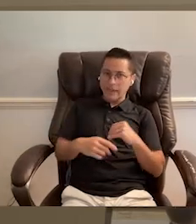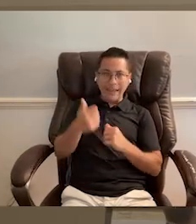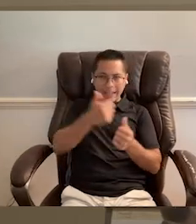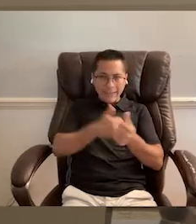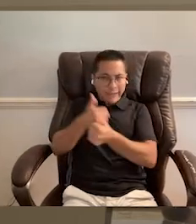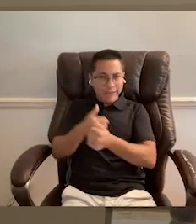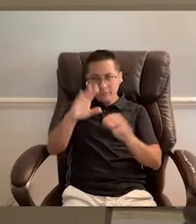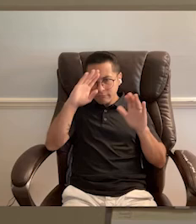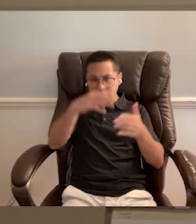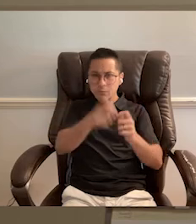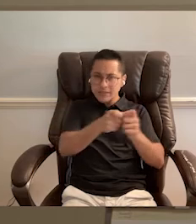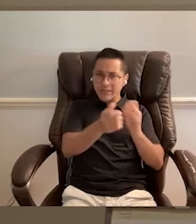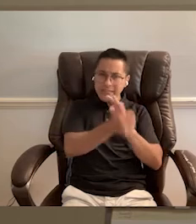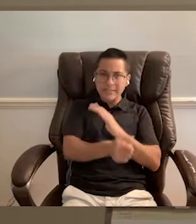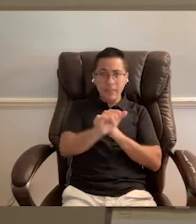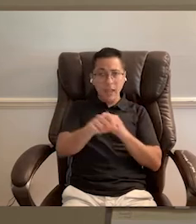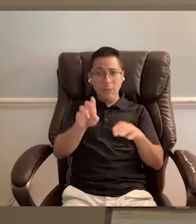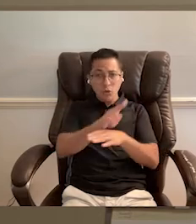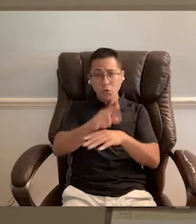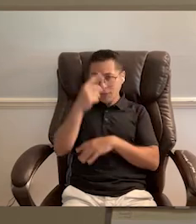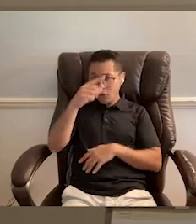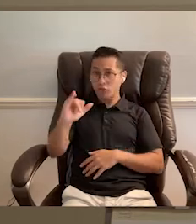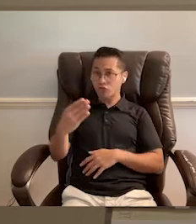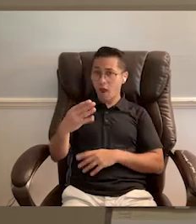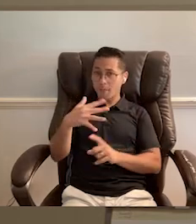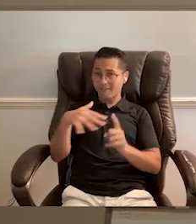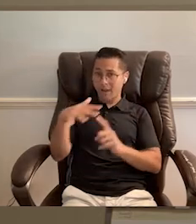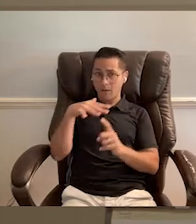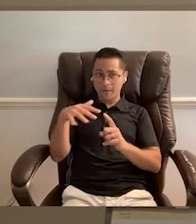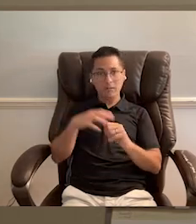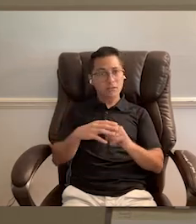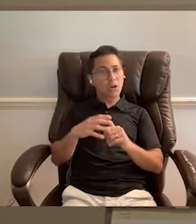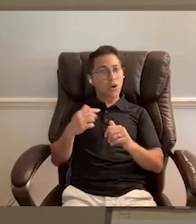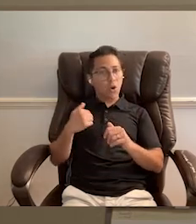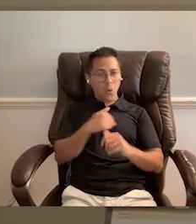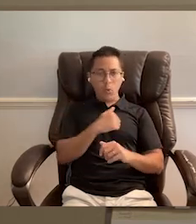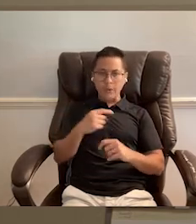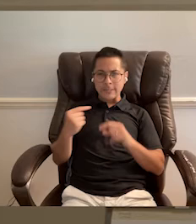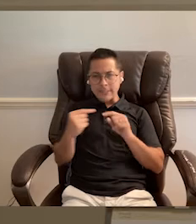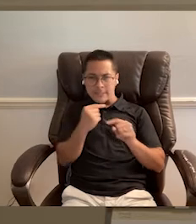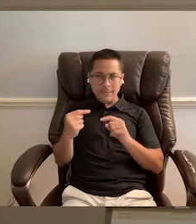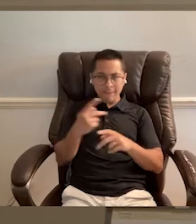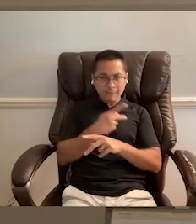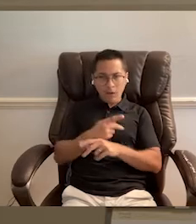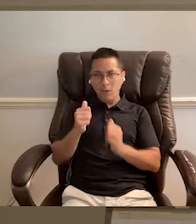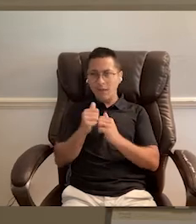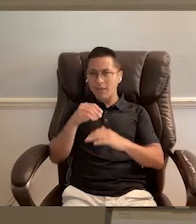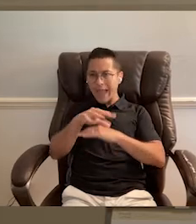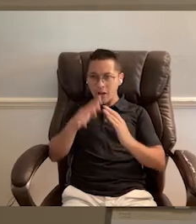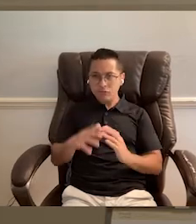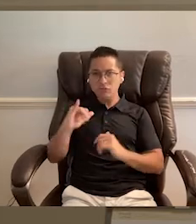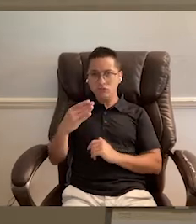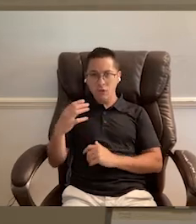consists of interacting with a cash register screen implemented on a tablet computer. The user performs activities